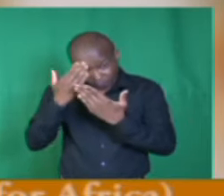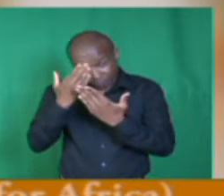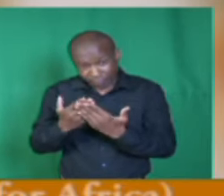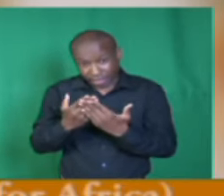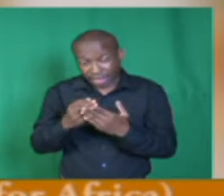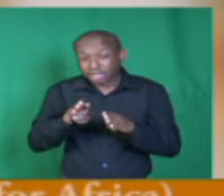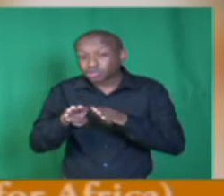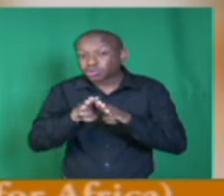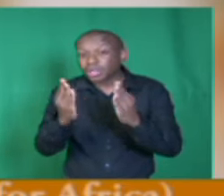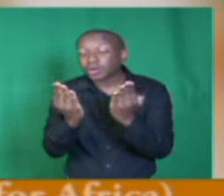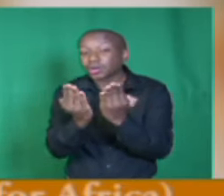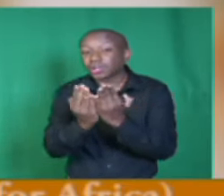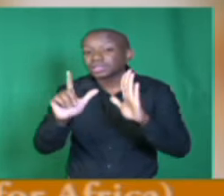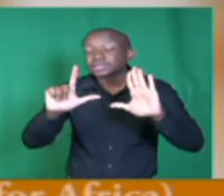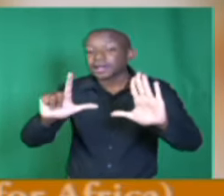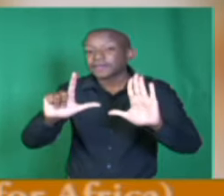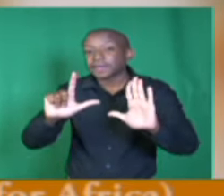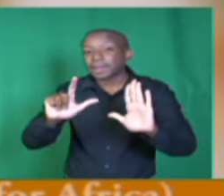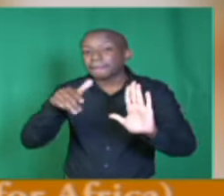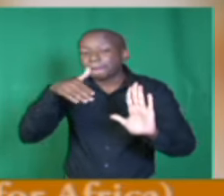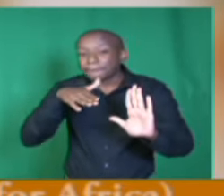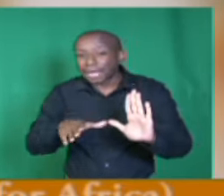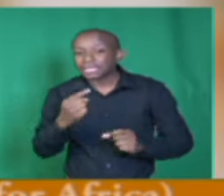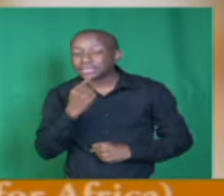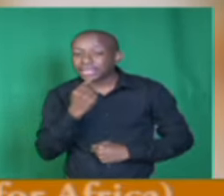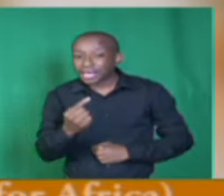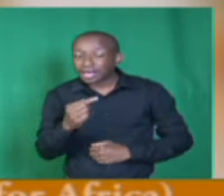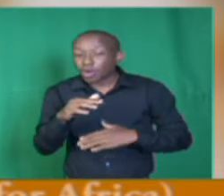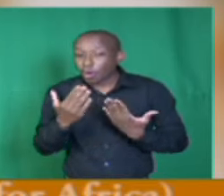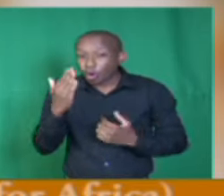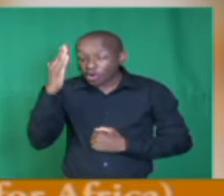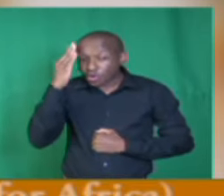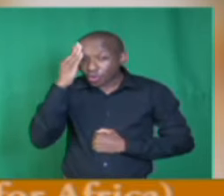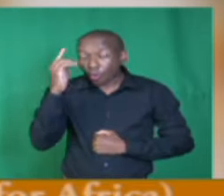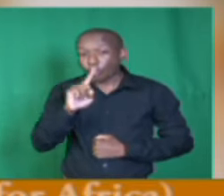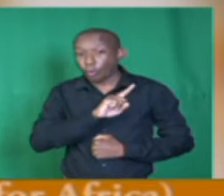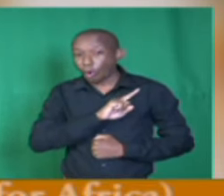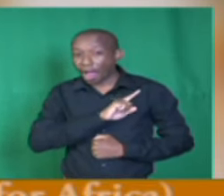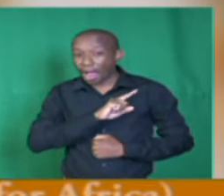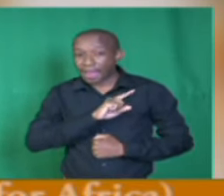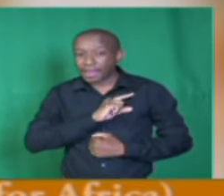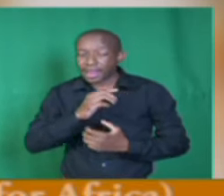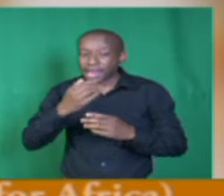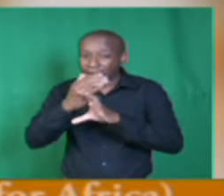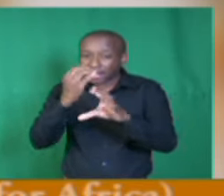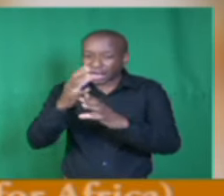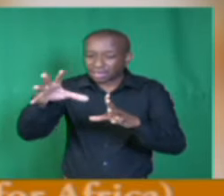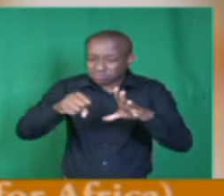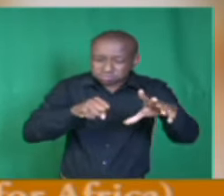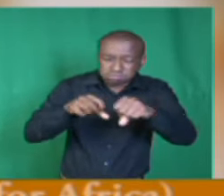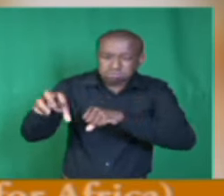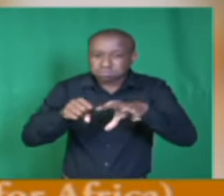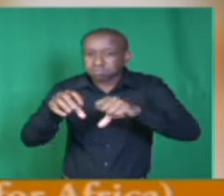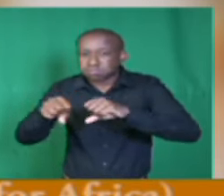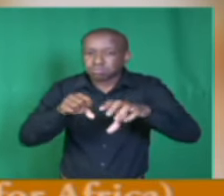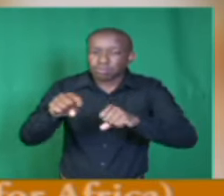the learners will be able to tell or know the main reasons for the Scramble of Africa, why the